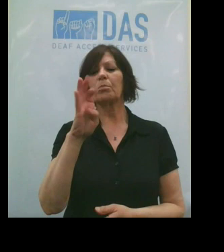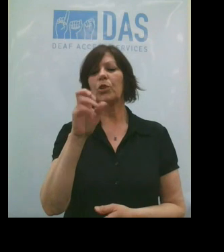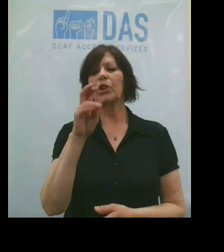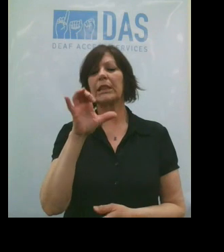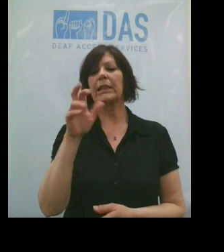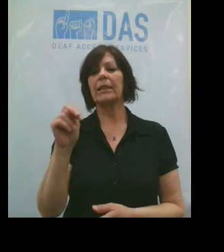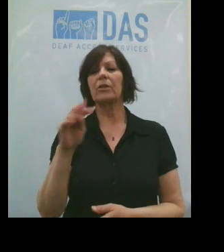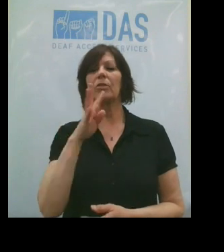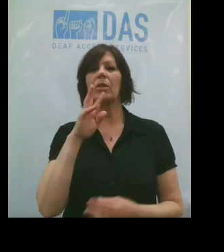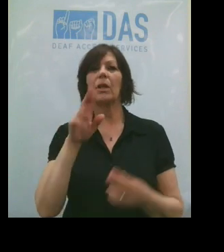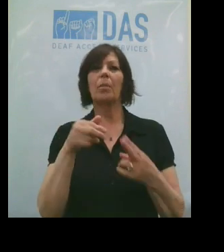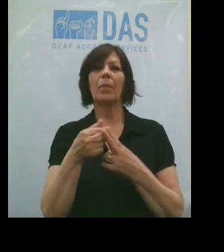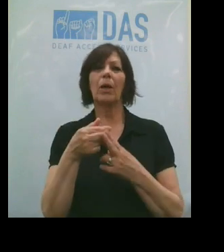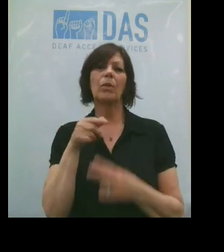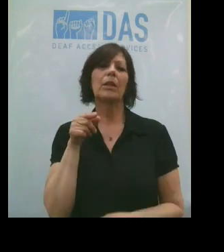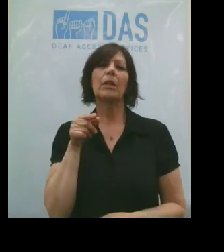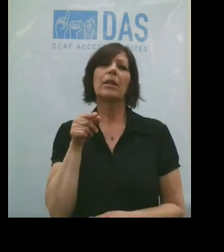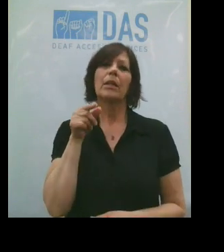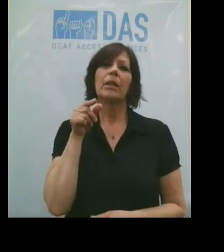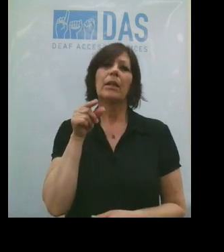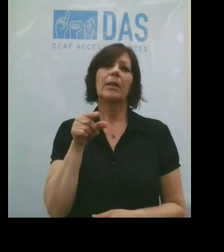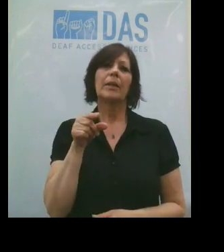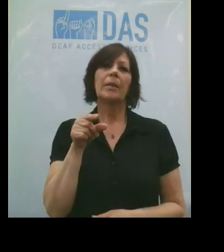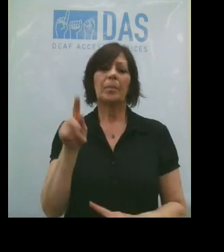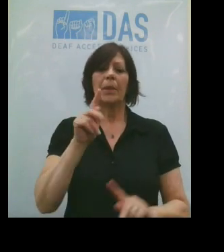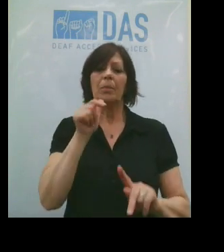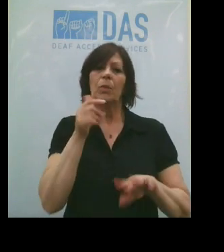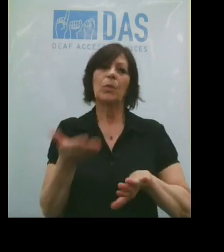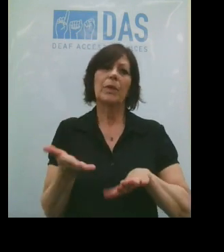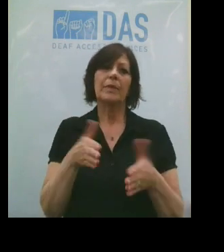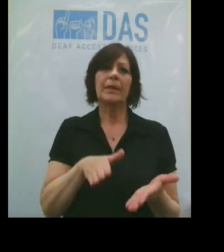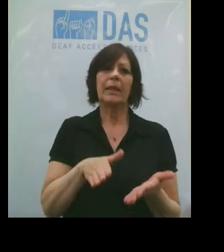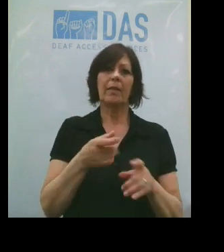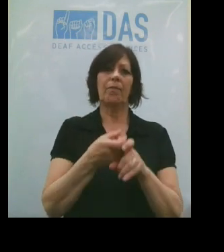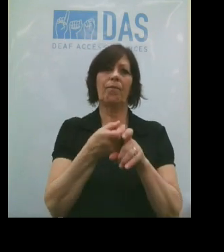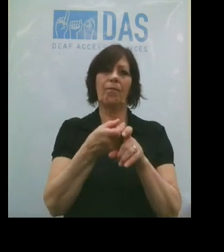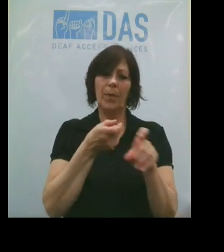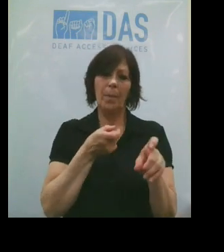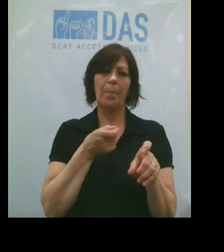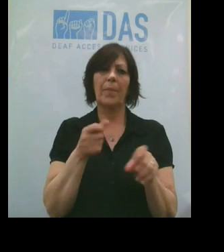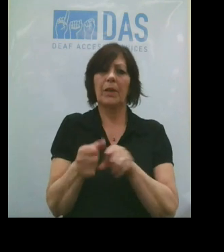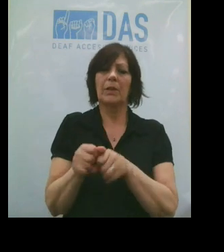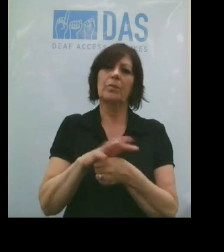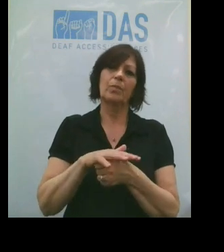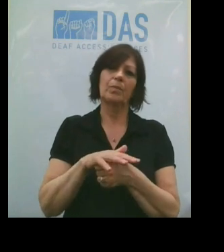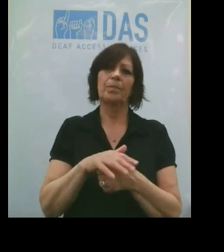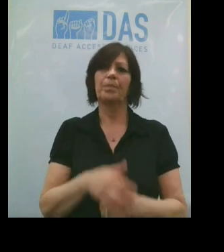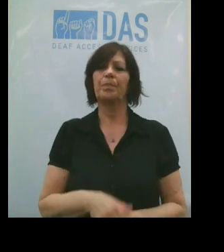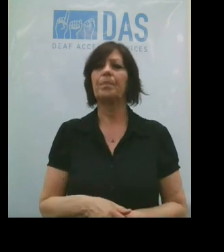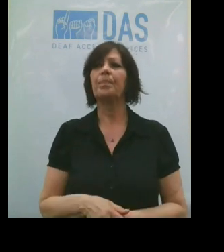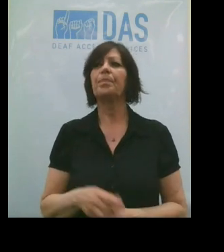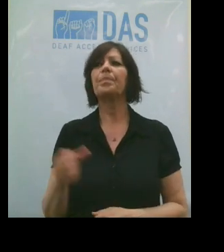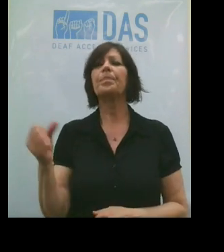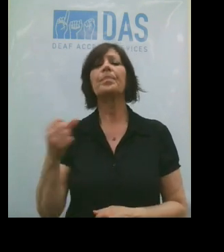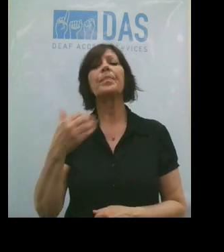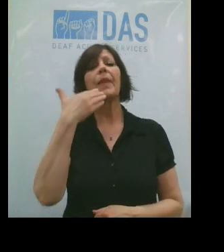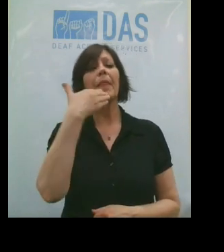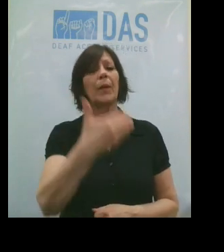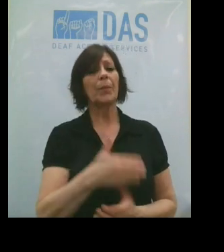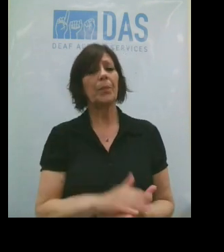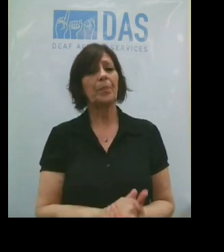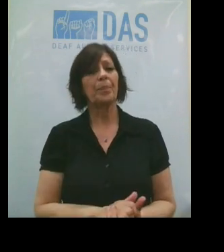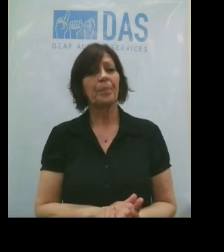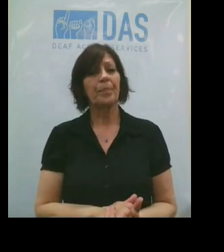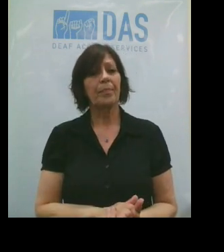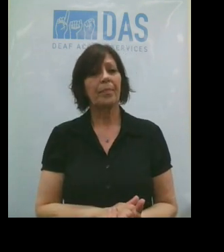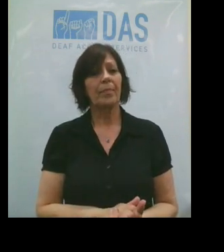common comorbidities of individuals who've deceased from the coronavirus. Thank you. So